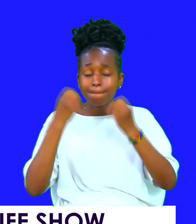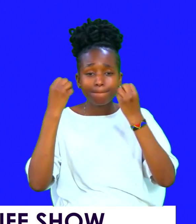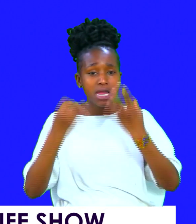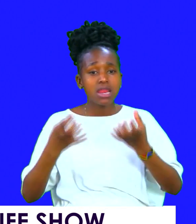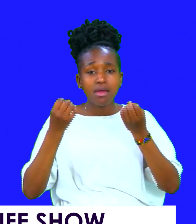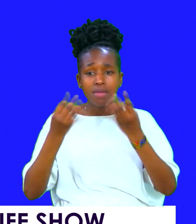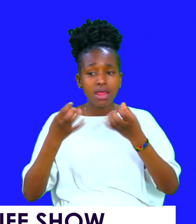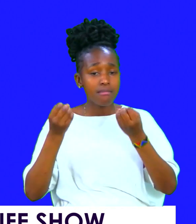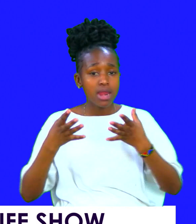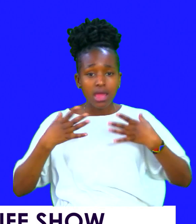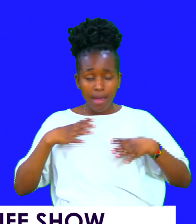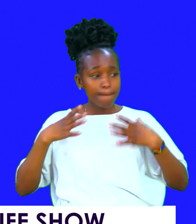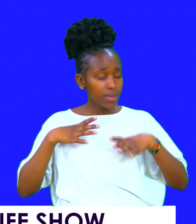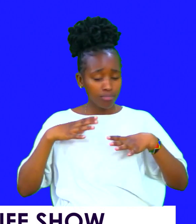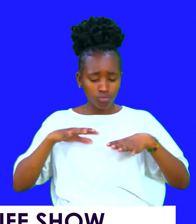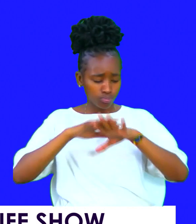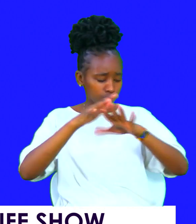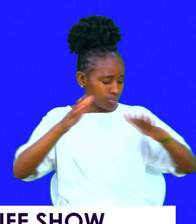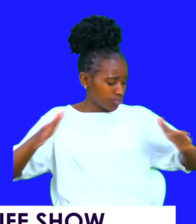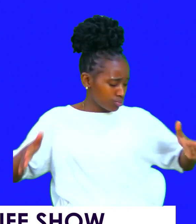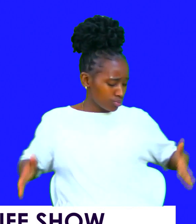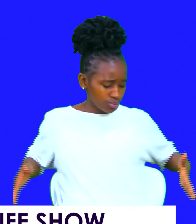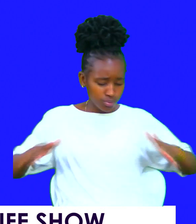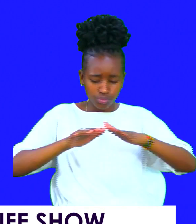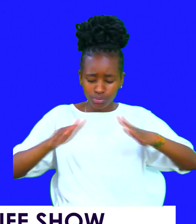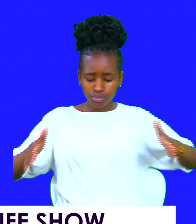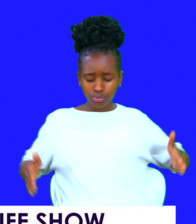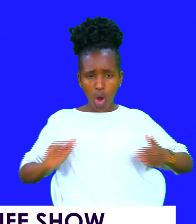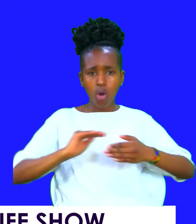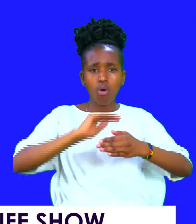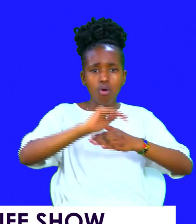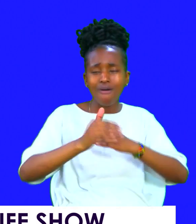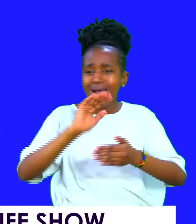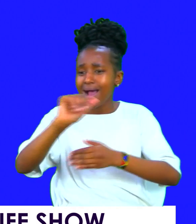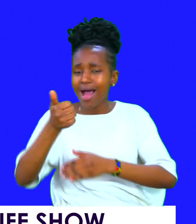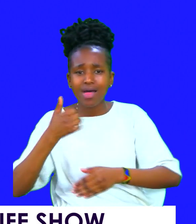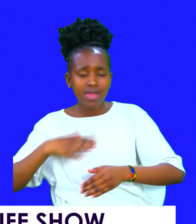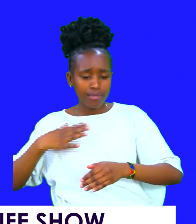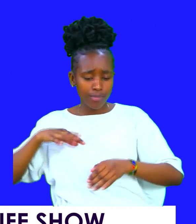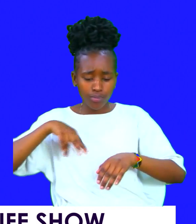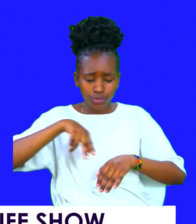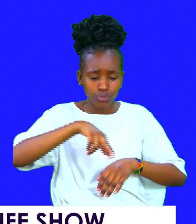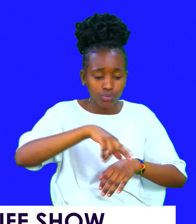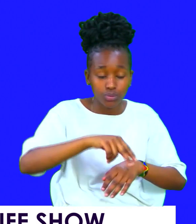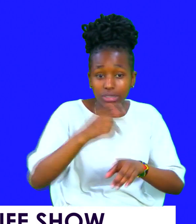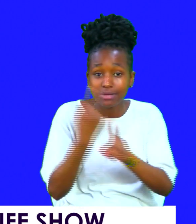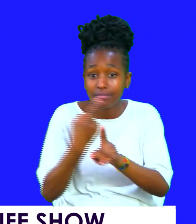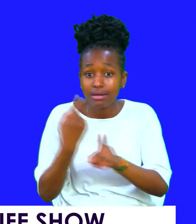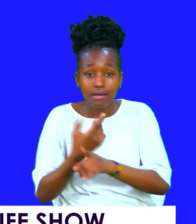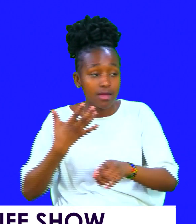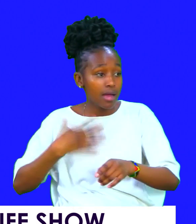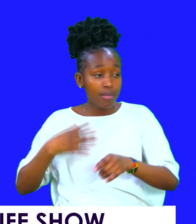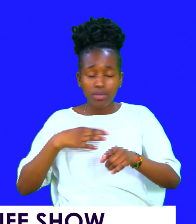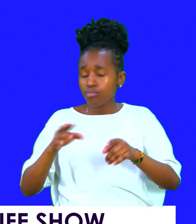around him. And when he drives around, some people running around his vehicle, martial artists,